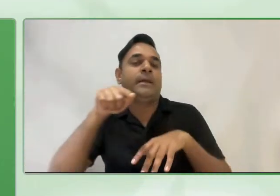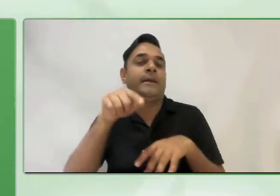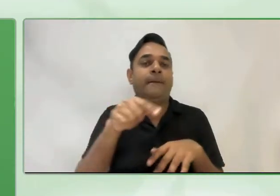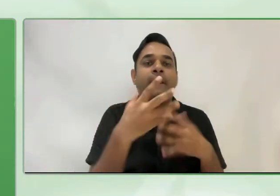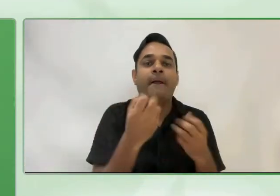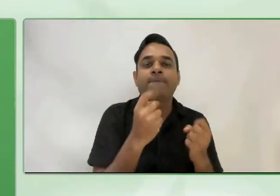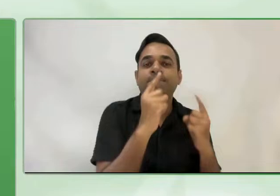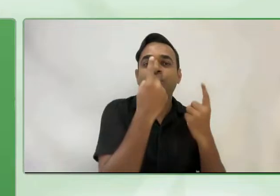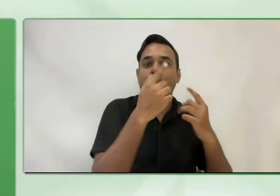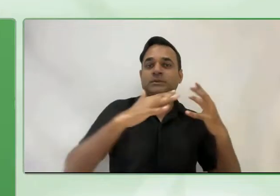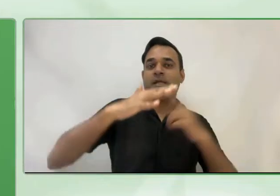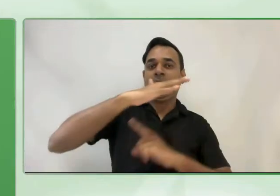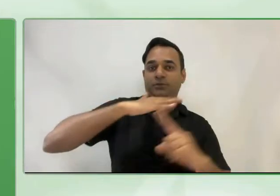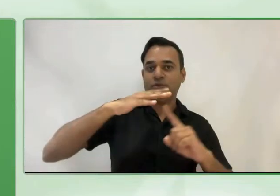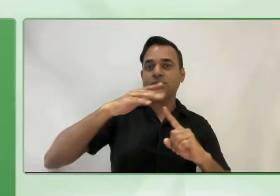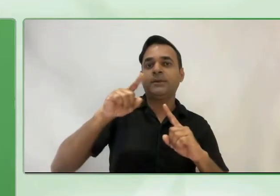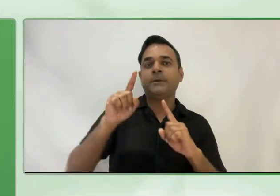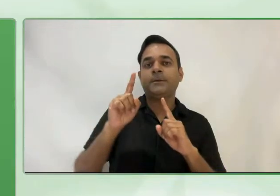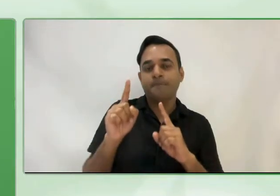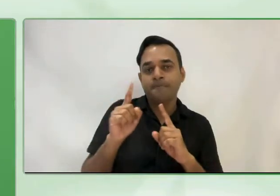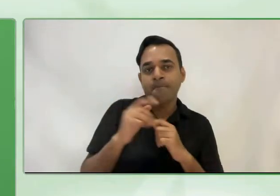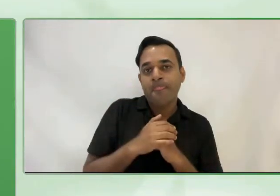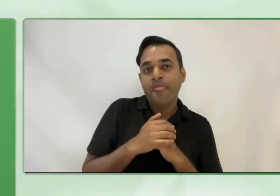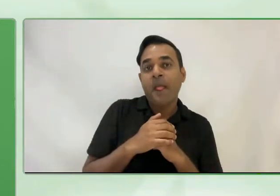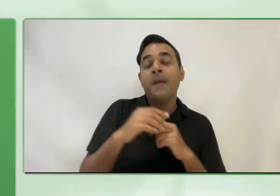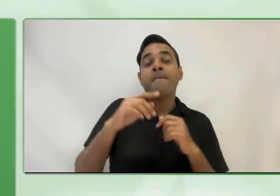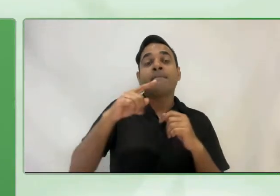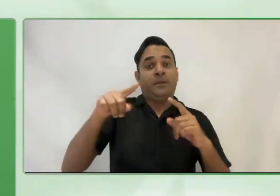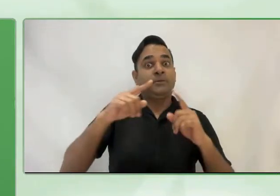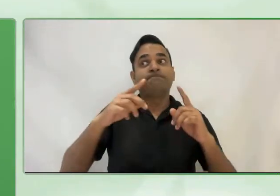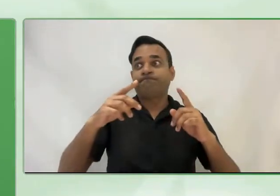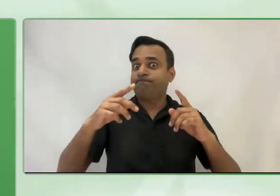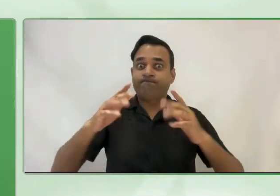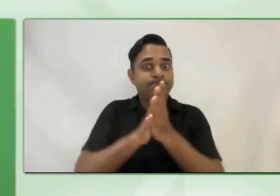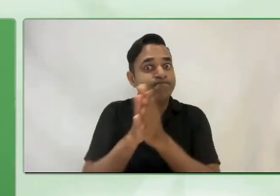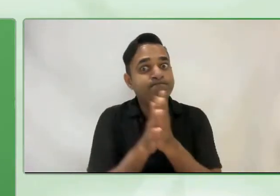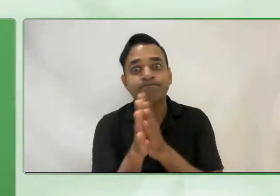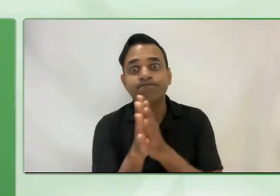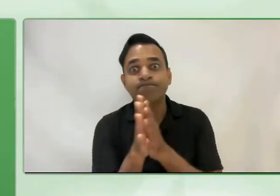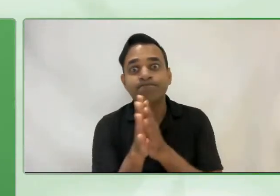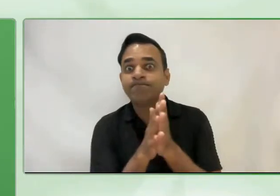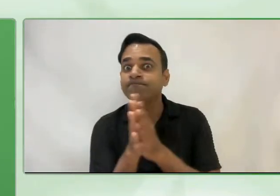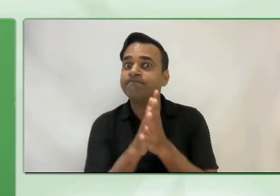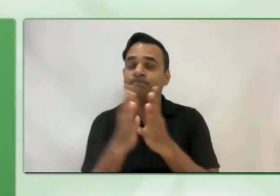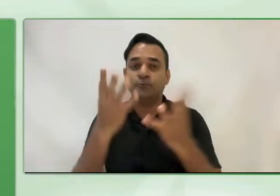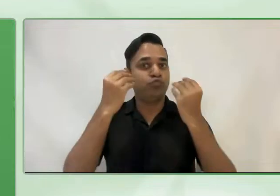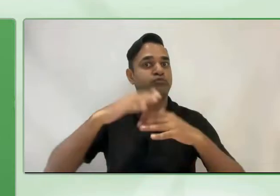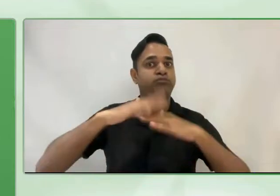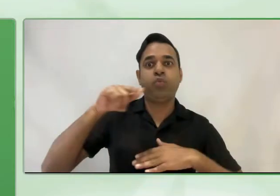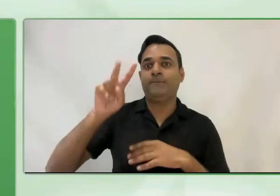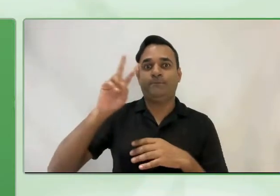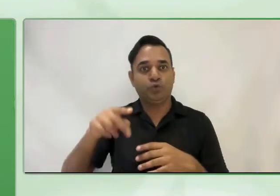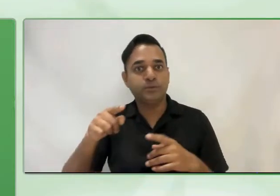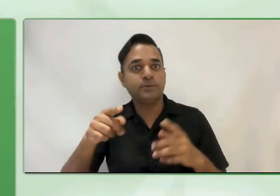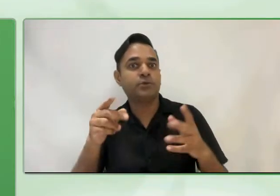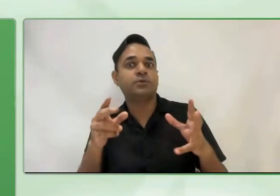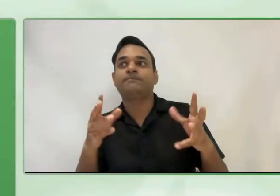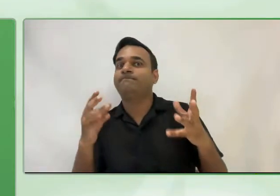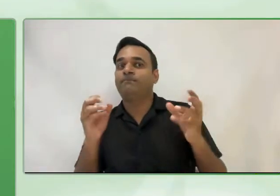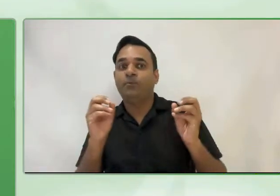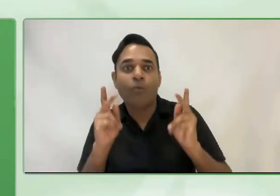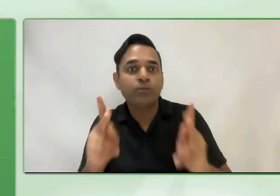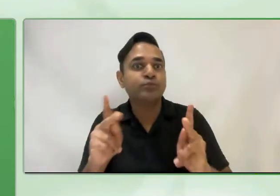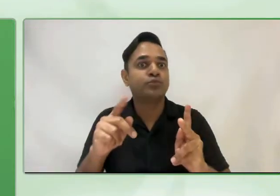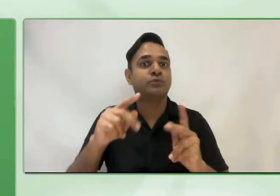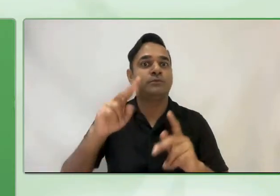the application deadline is the 16th of March, so it's next week Sunday. And afterwards, we will decide